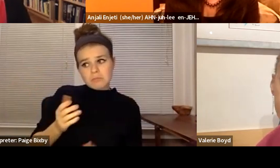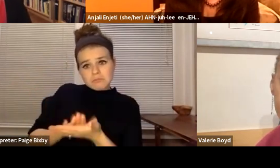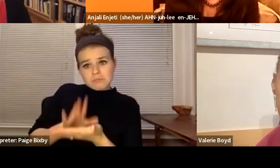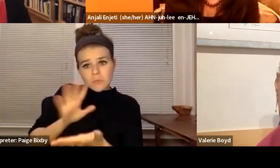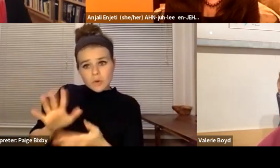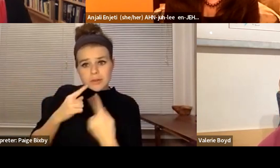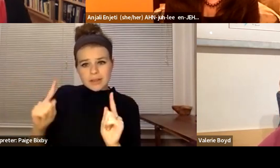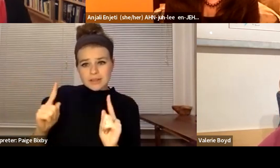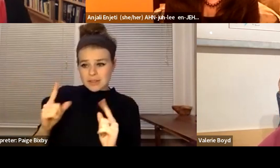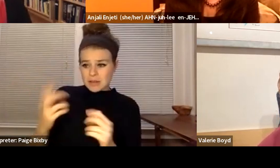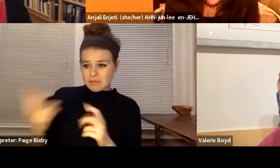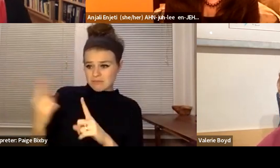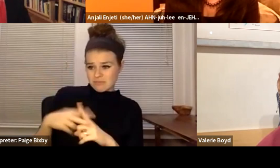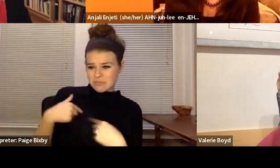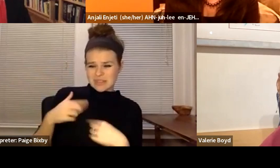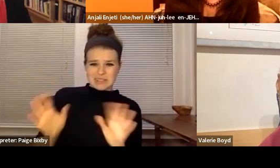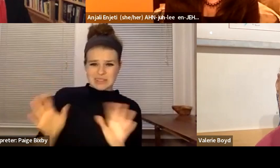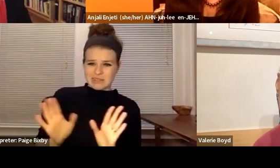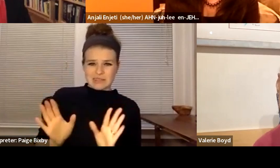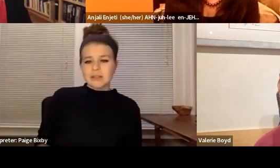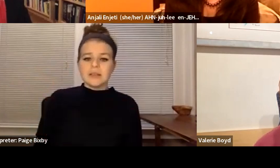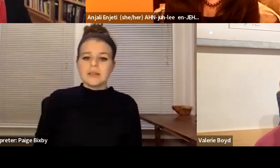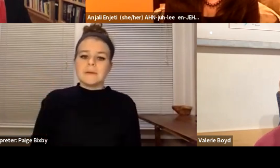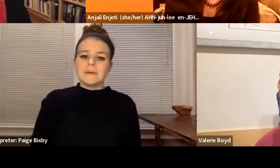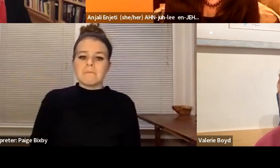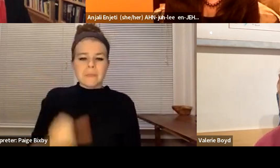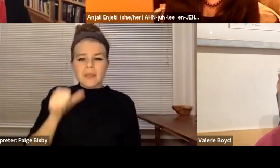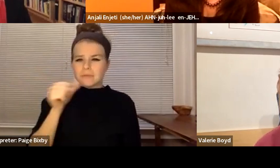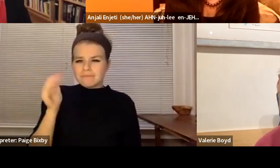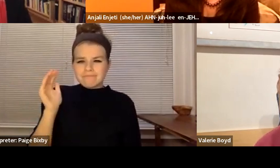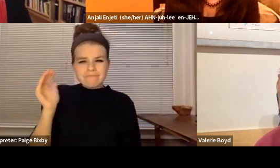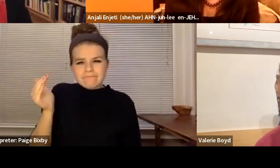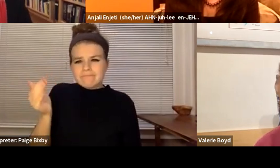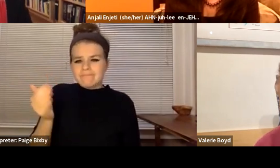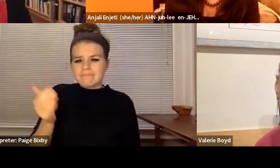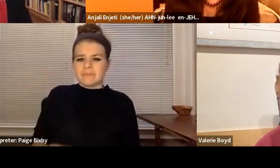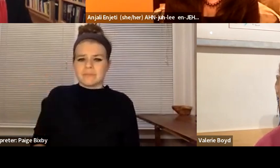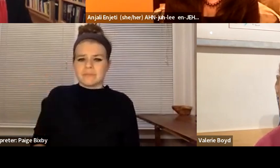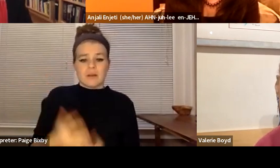my kind of success. There doesn't seem much laying up for days with her